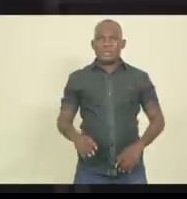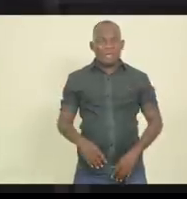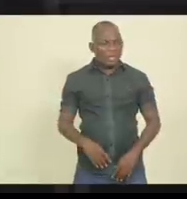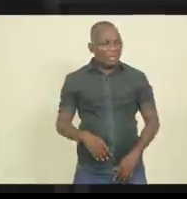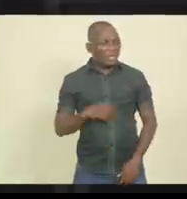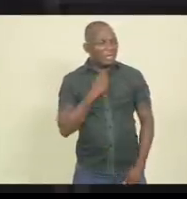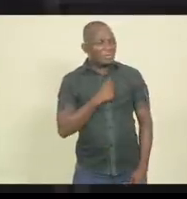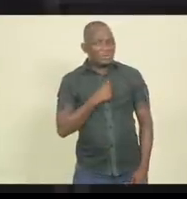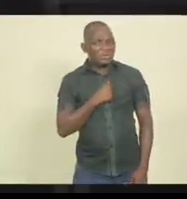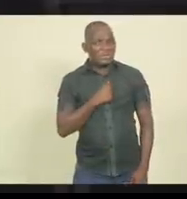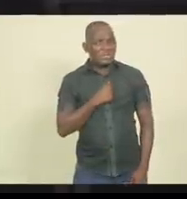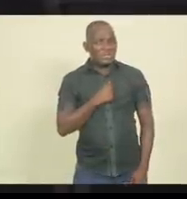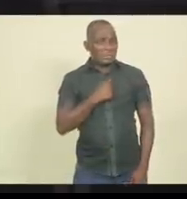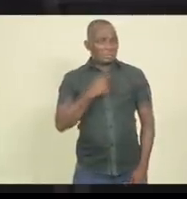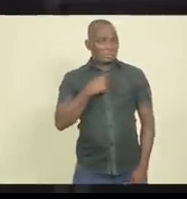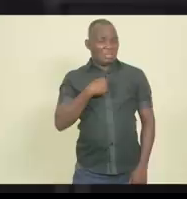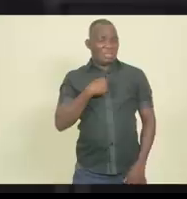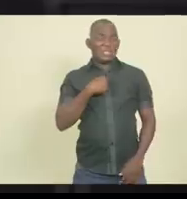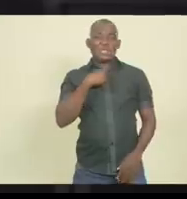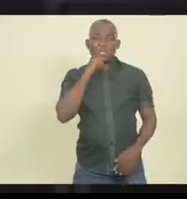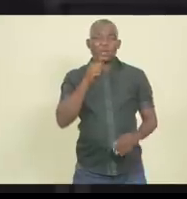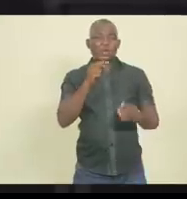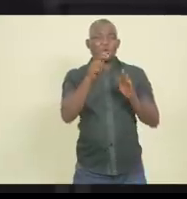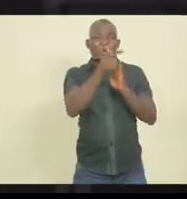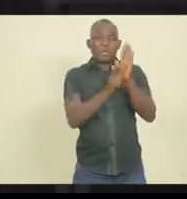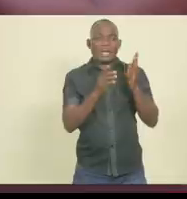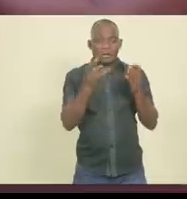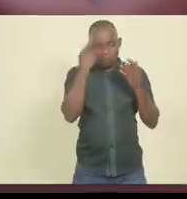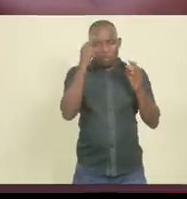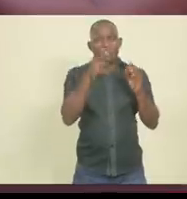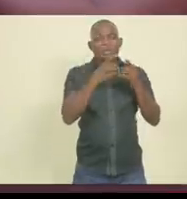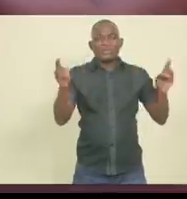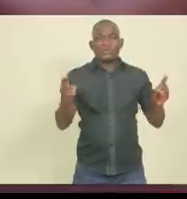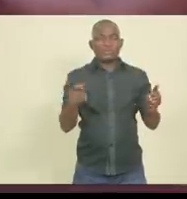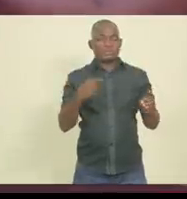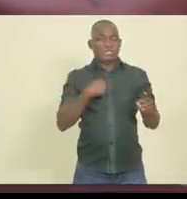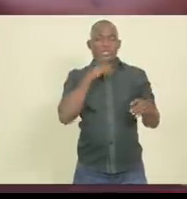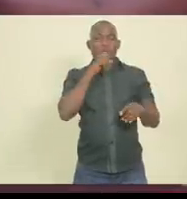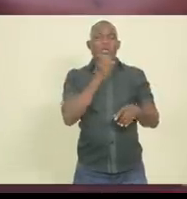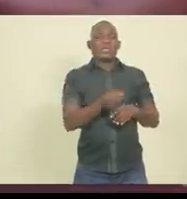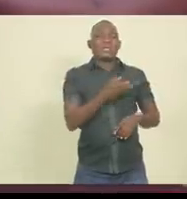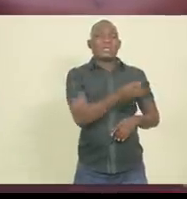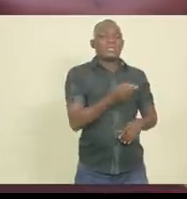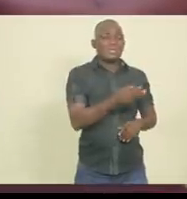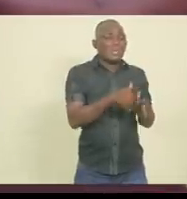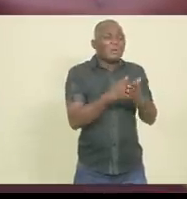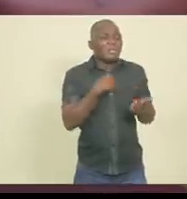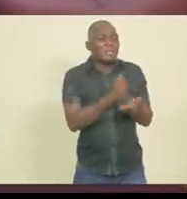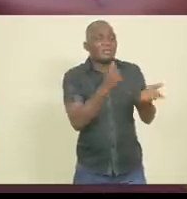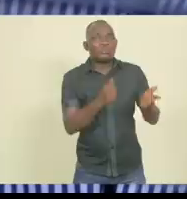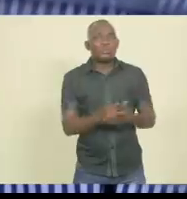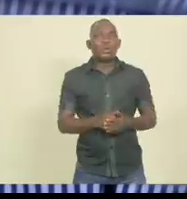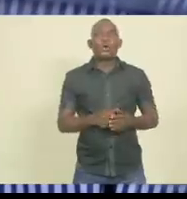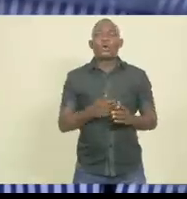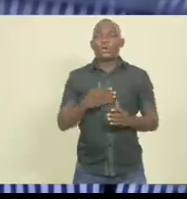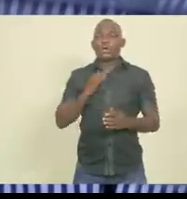I'm sorry. I'm not a divorce lawyer. Neither am I a marriage counselor. So how may I help you? This is